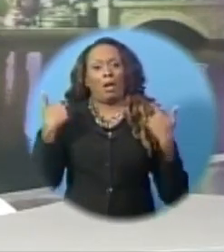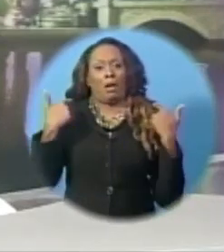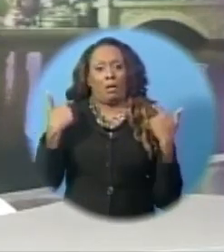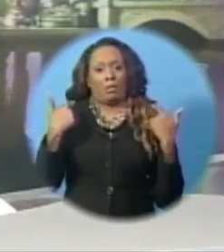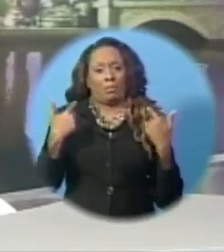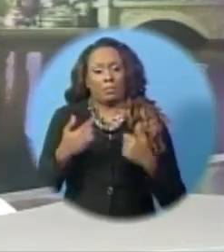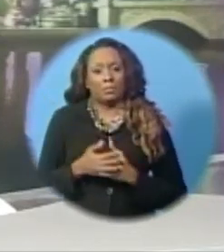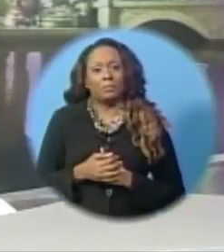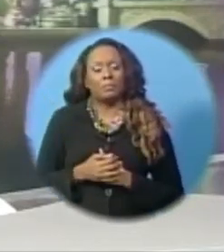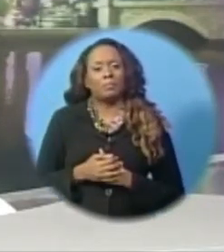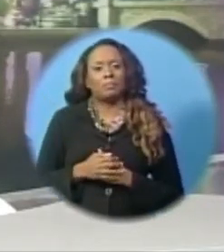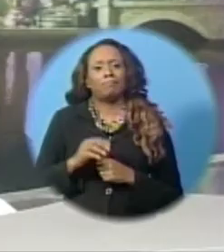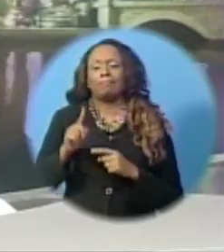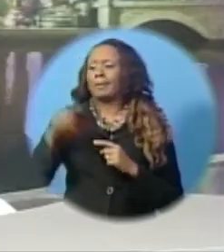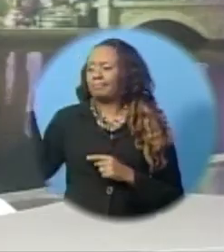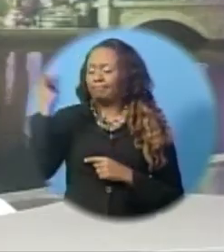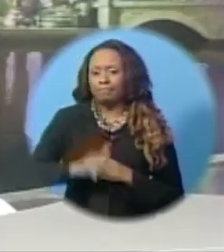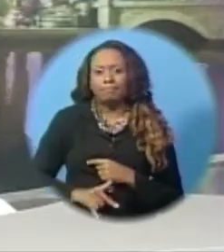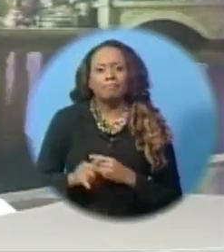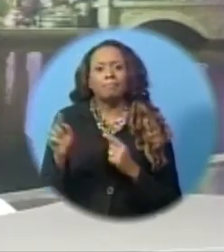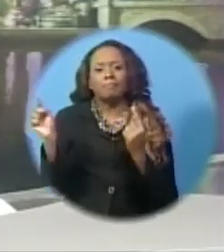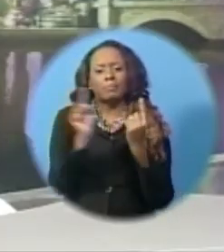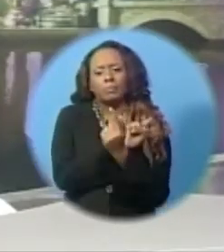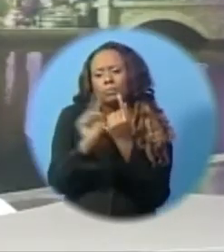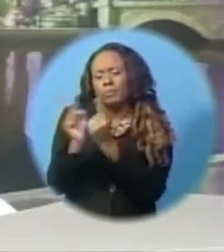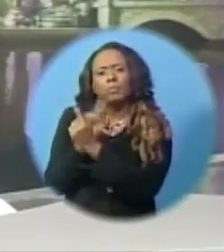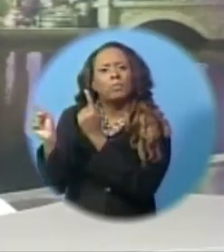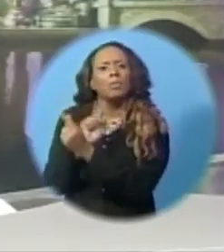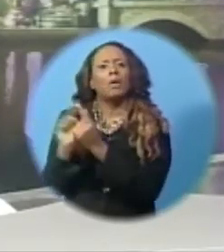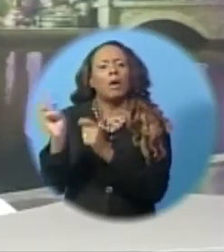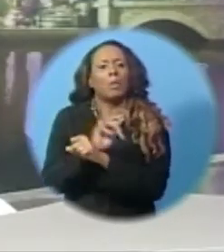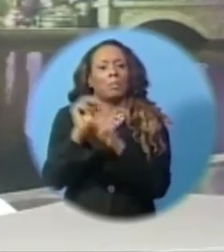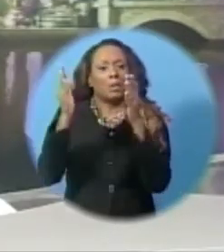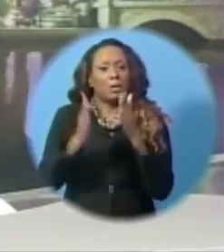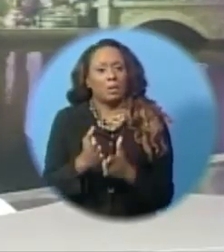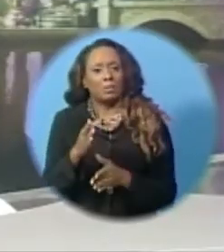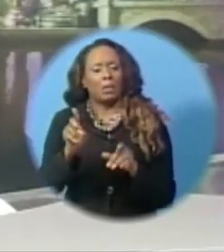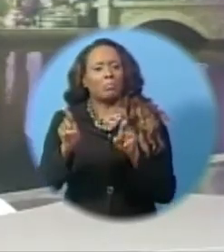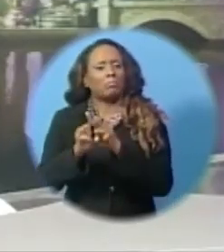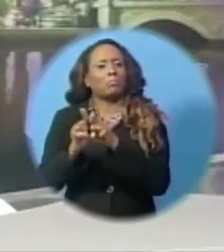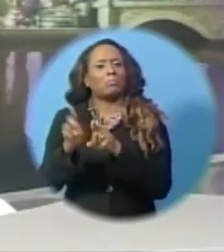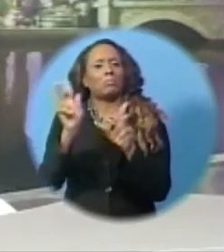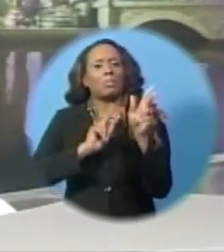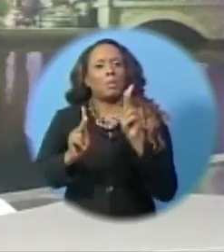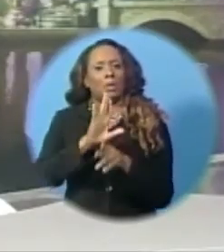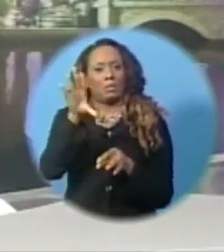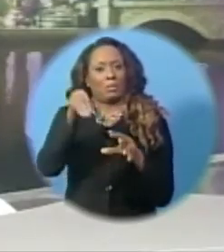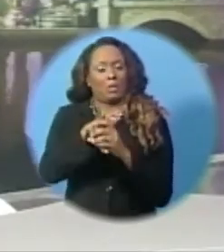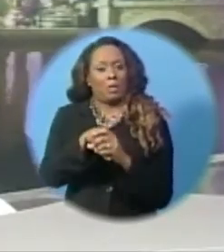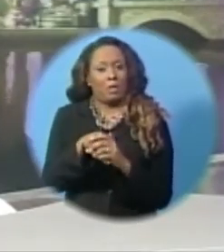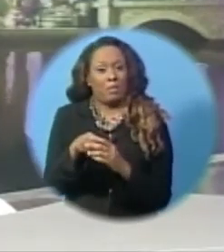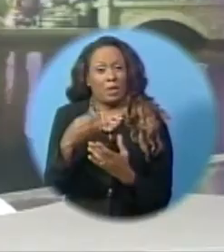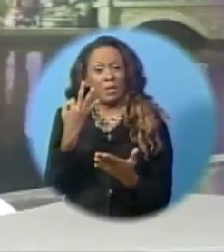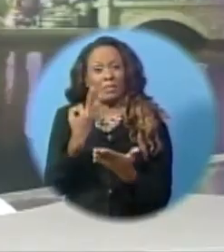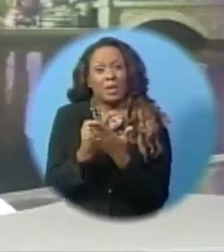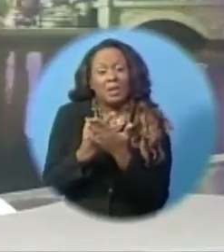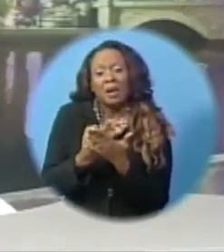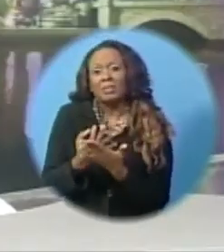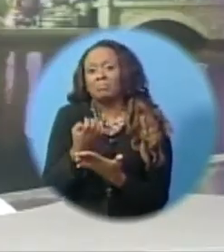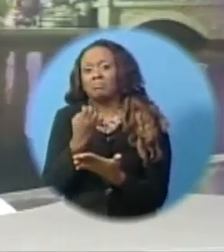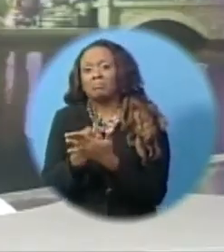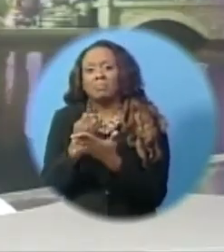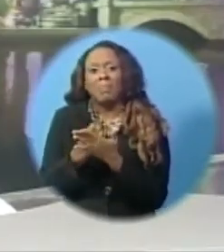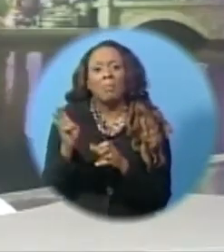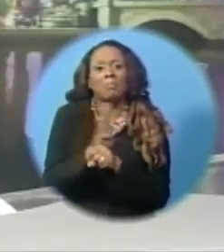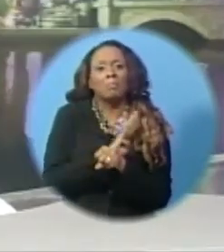meet with several ministers of government as well as officials from the Financial Services Commission and members of the financial and